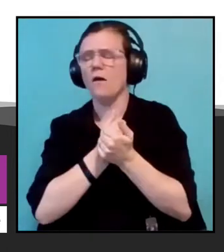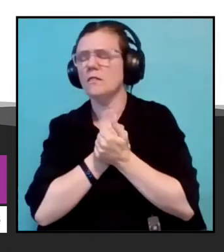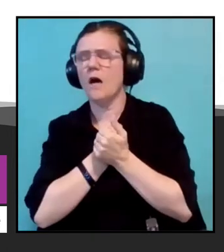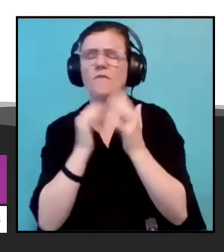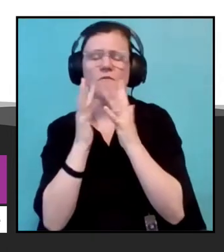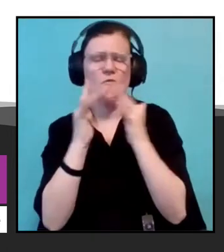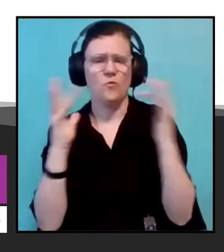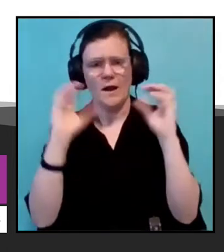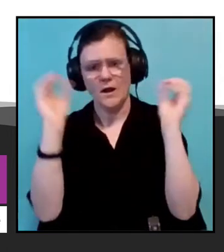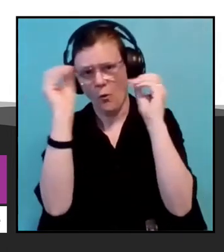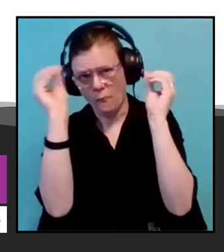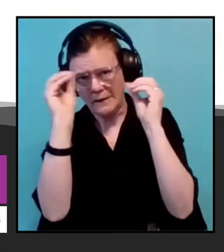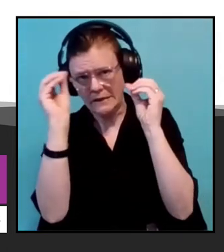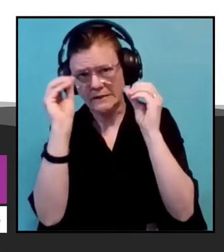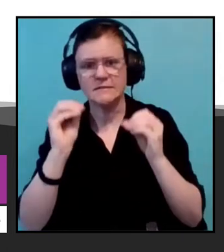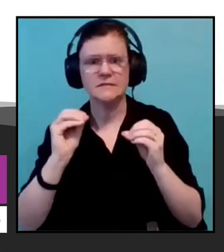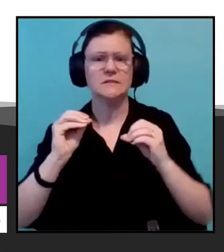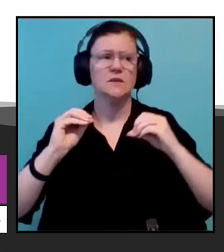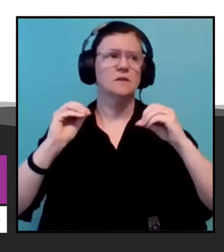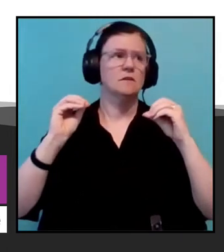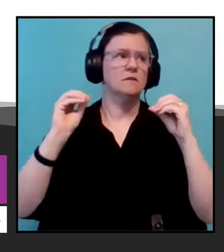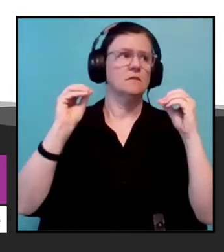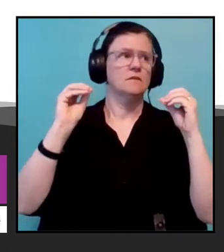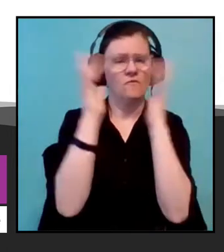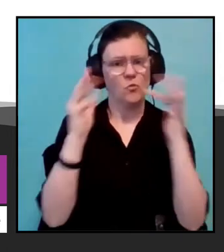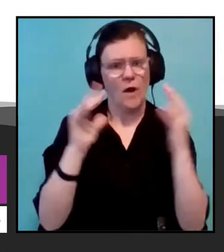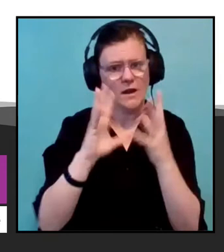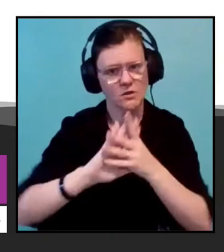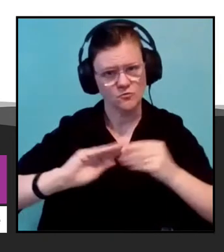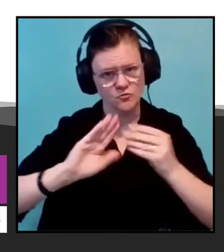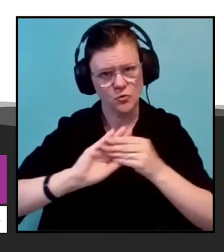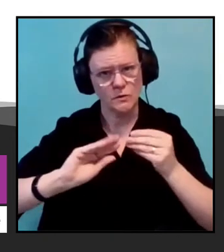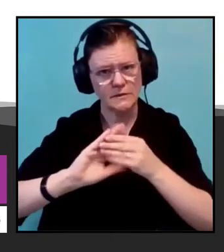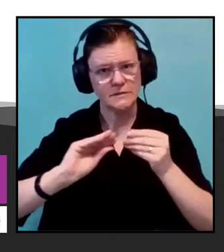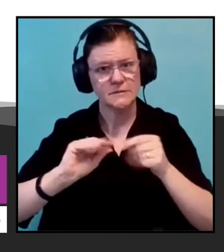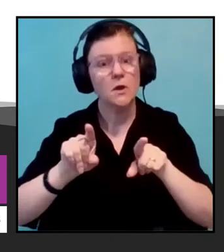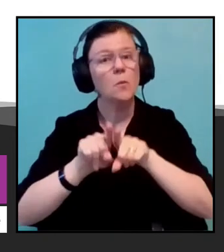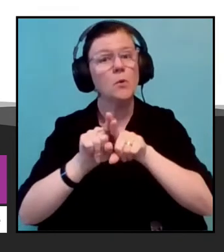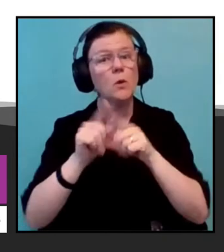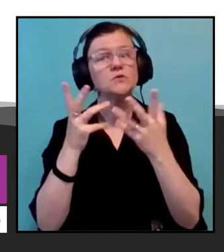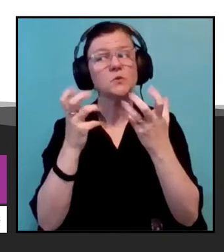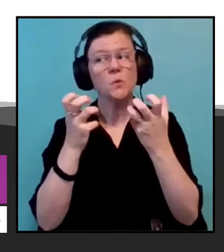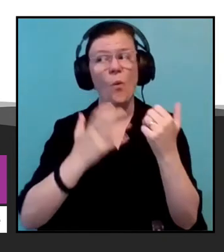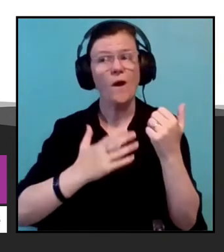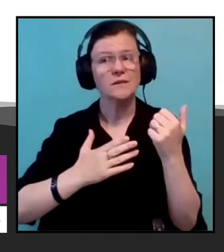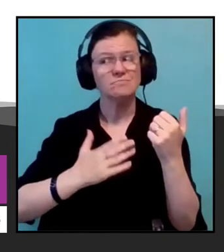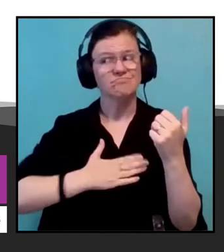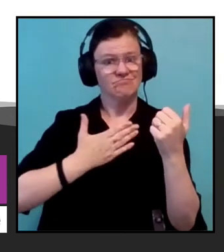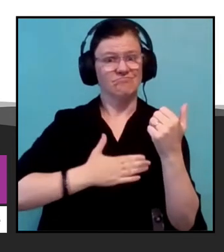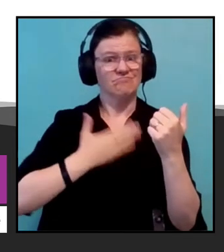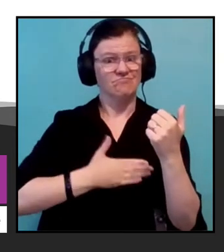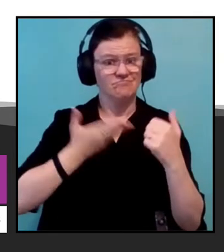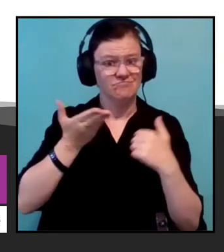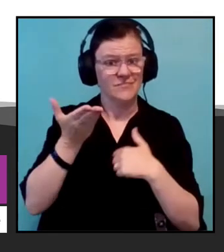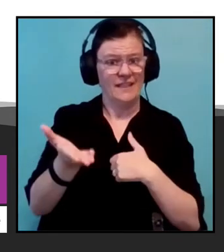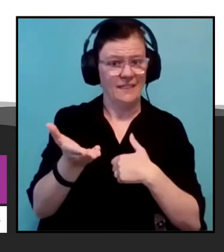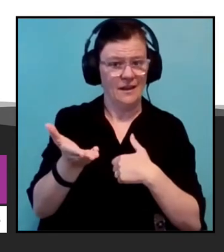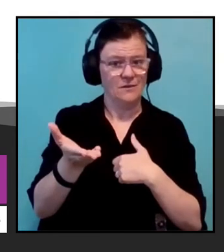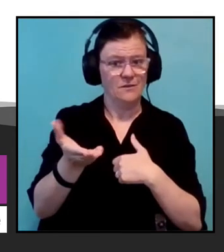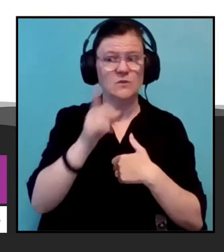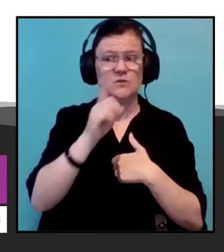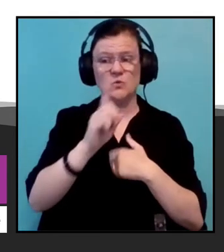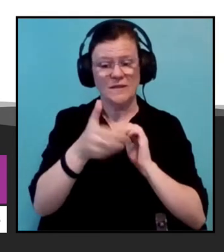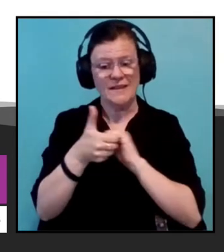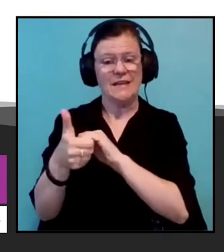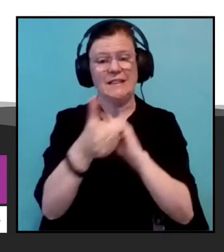and representing them. And we also wanted to create something that's joyful and celebratory. So collective dreaming was really, really